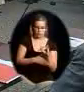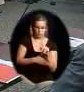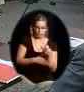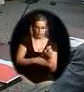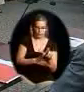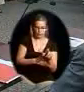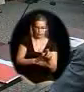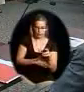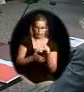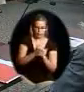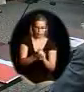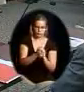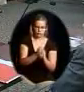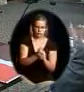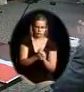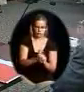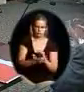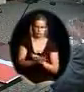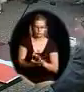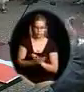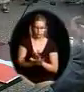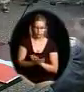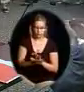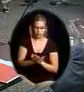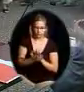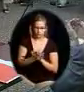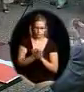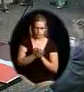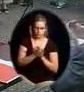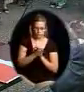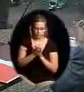our Silver Award winners.